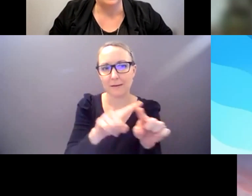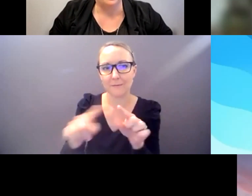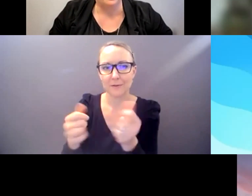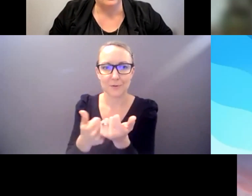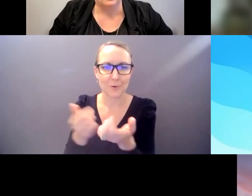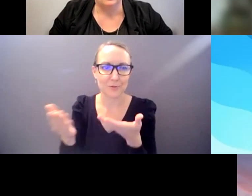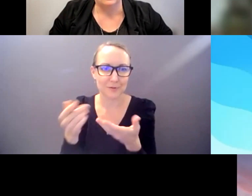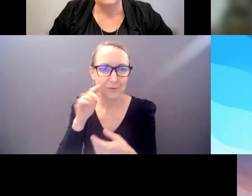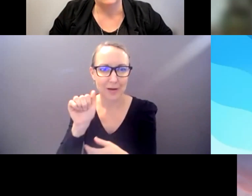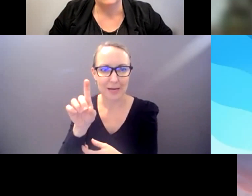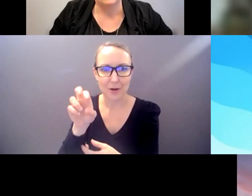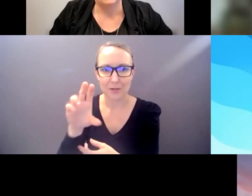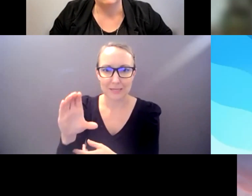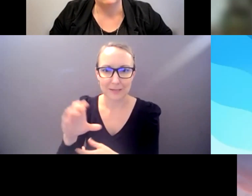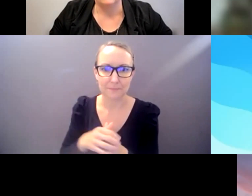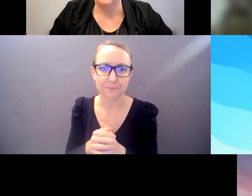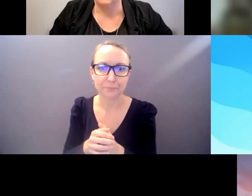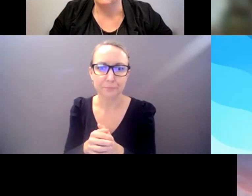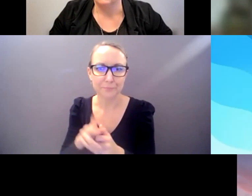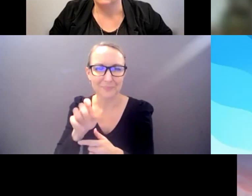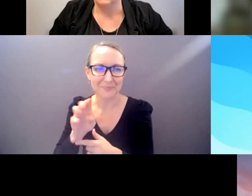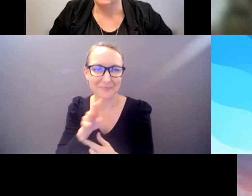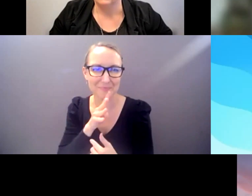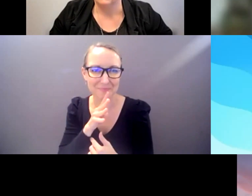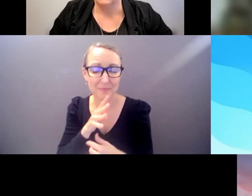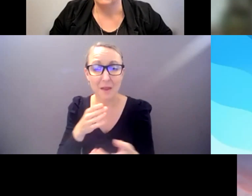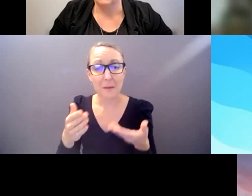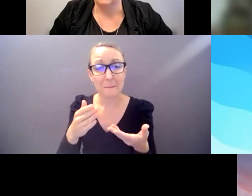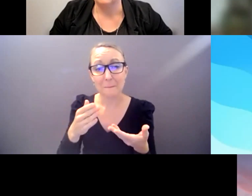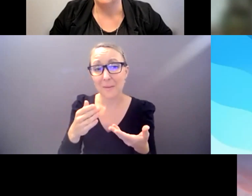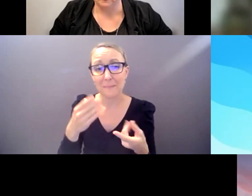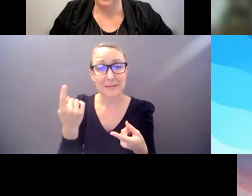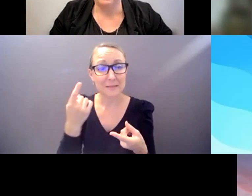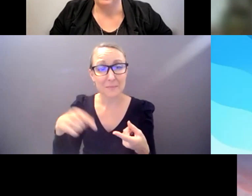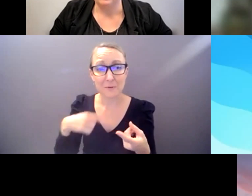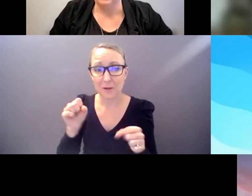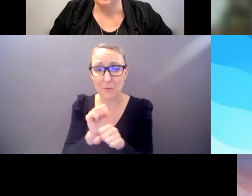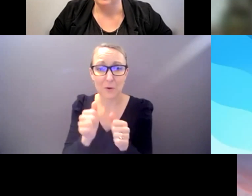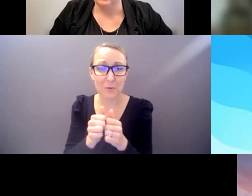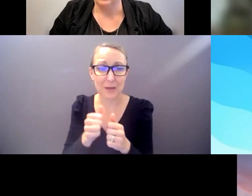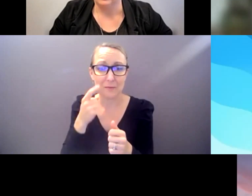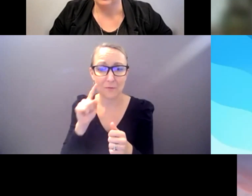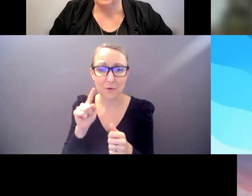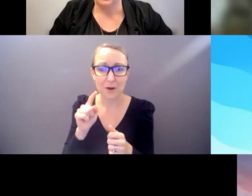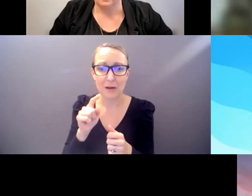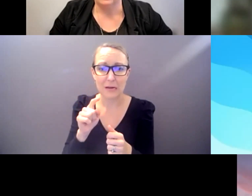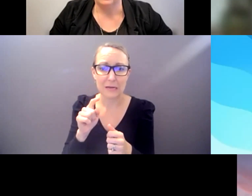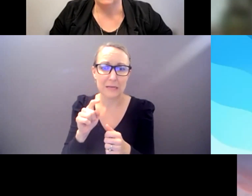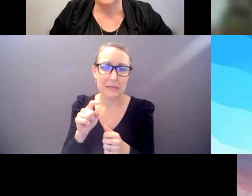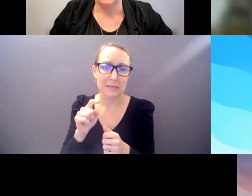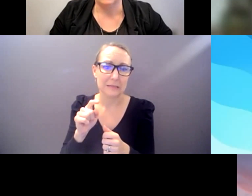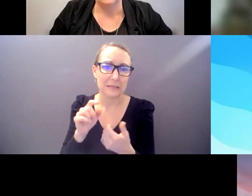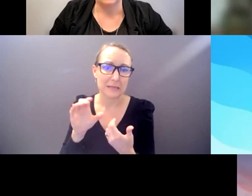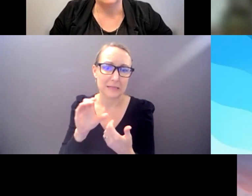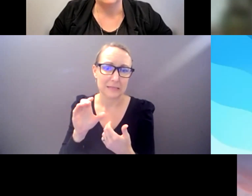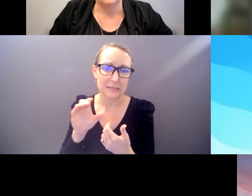ADRC. And Victoria, I'm thinking maybe it's something we can work on with the C4A. We are, after every town